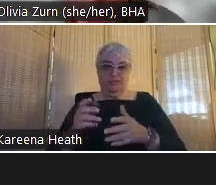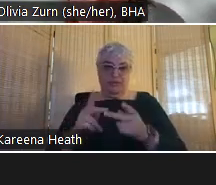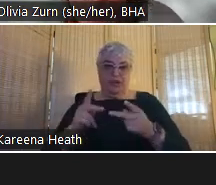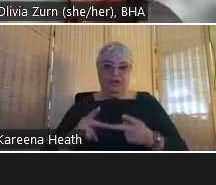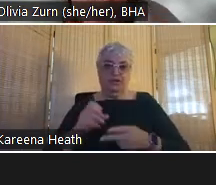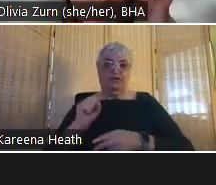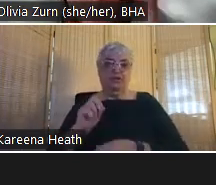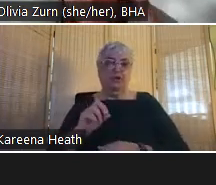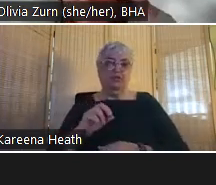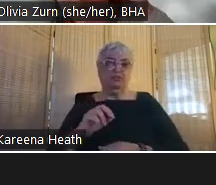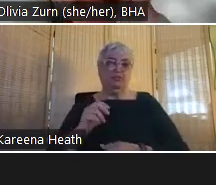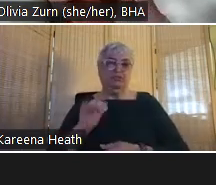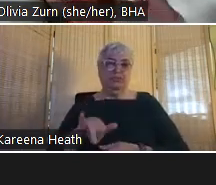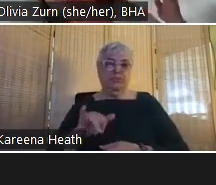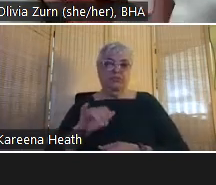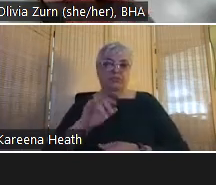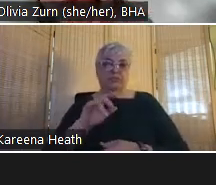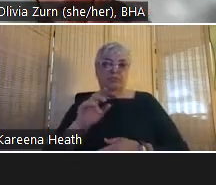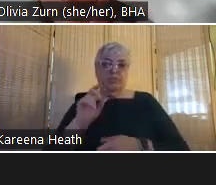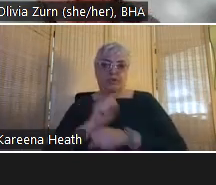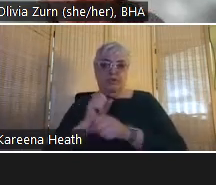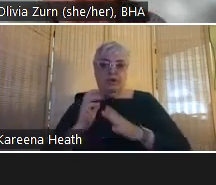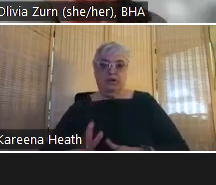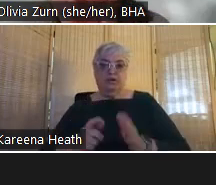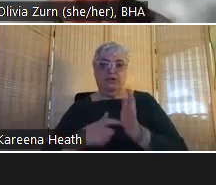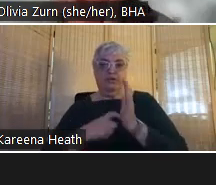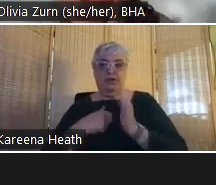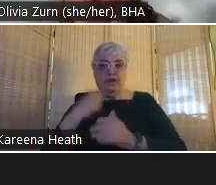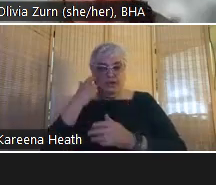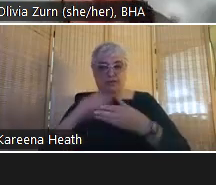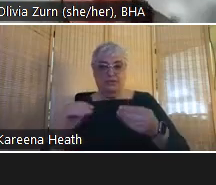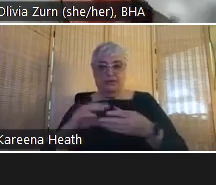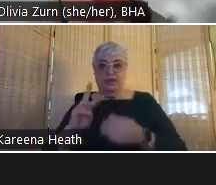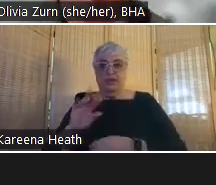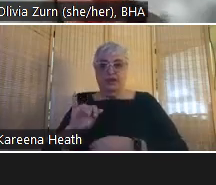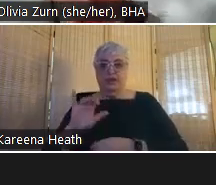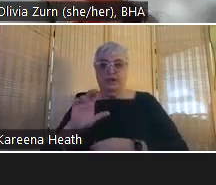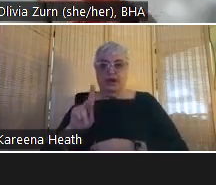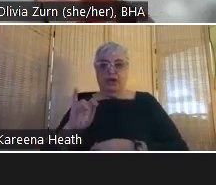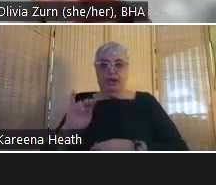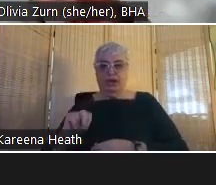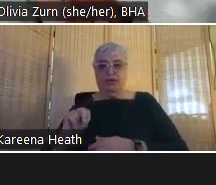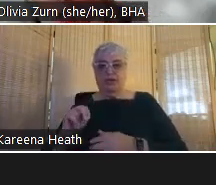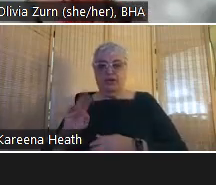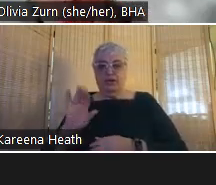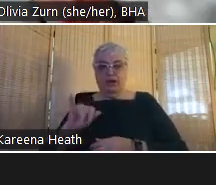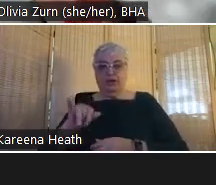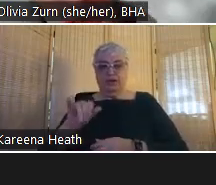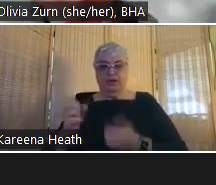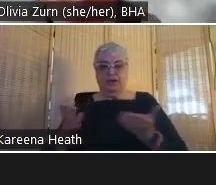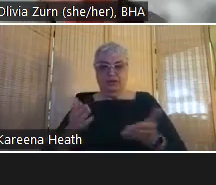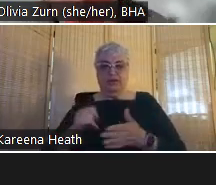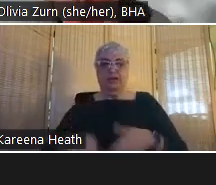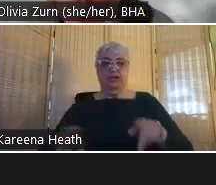just mentioned, the personnel requirements that I just listed for the walk-in crisis services also apply to crisis